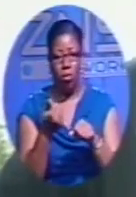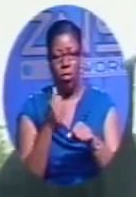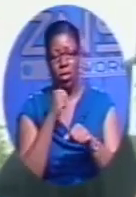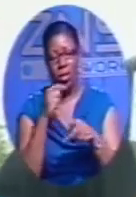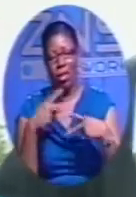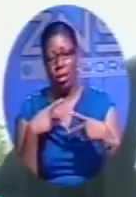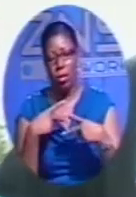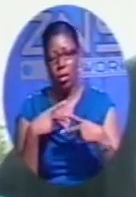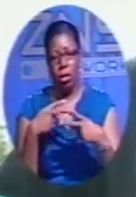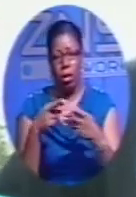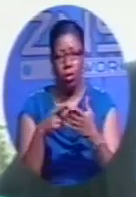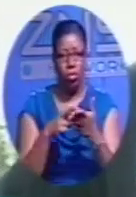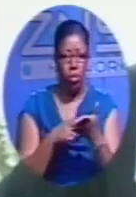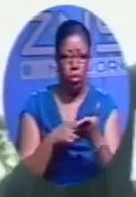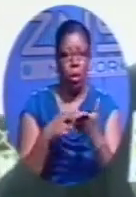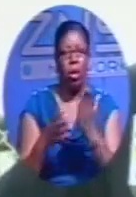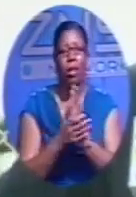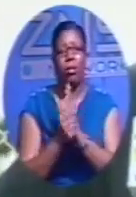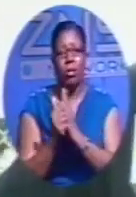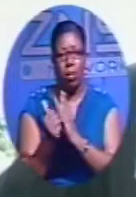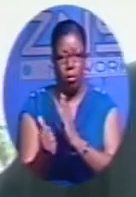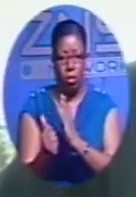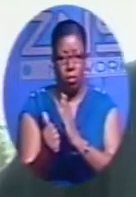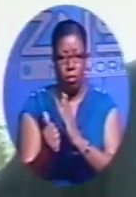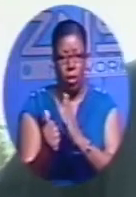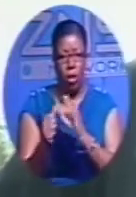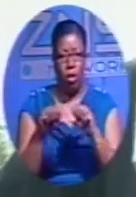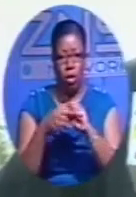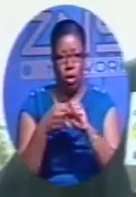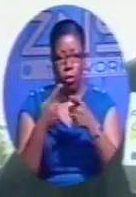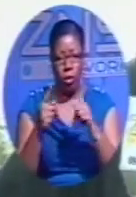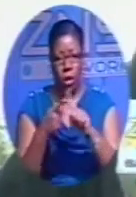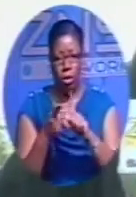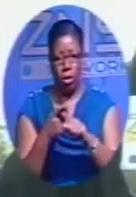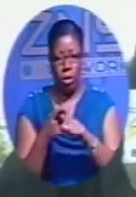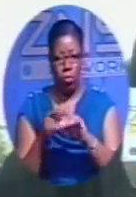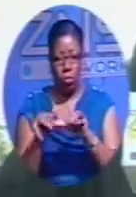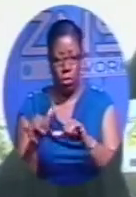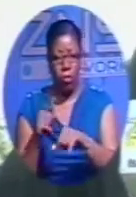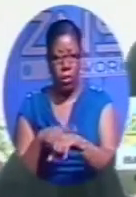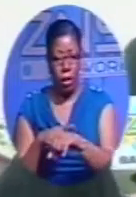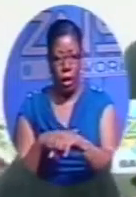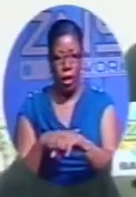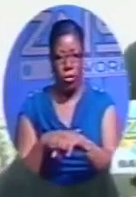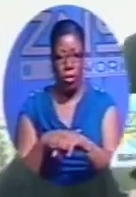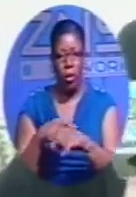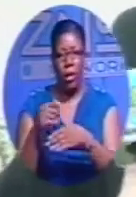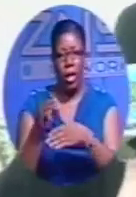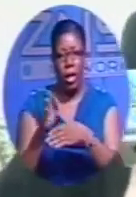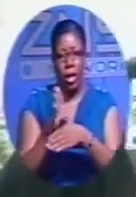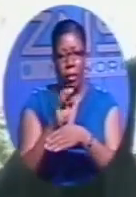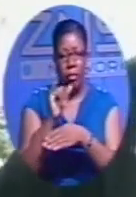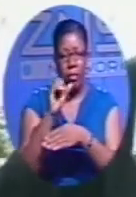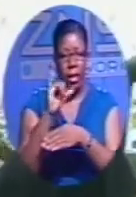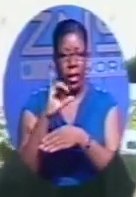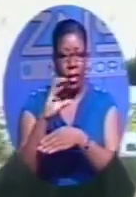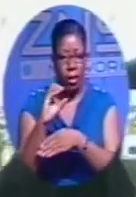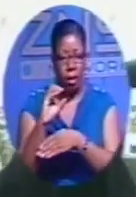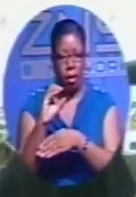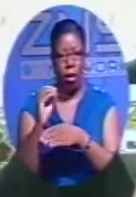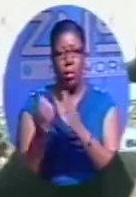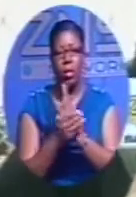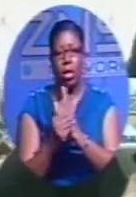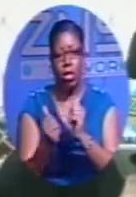fundamentals. So what I'm trying to do here at JBLN is spend a lot of time with just going through basic fundamentals. And with